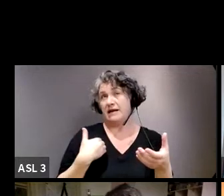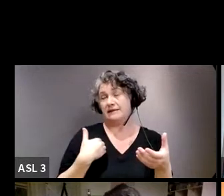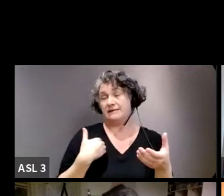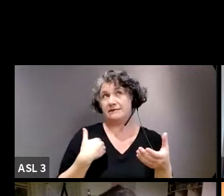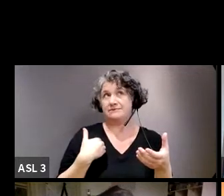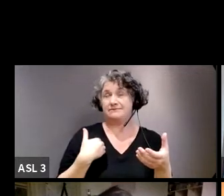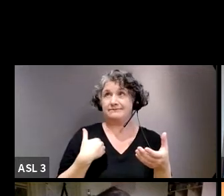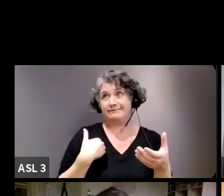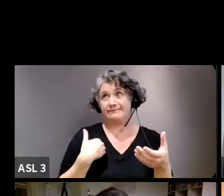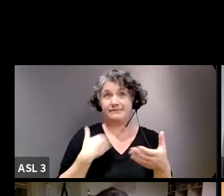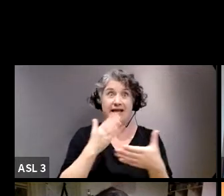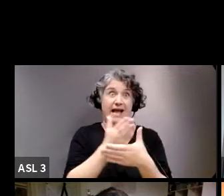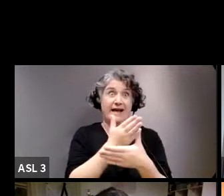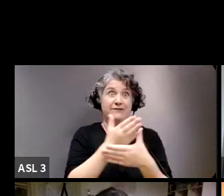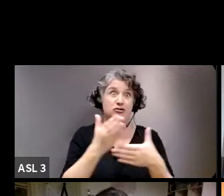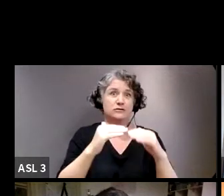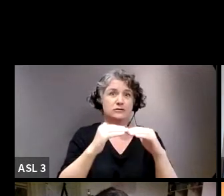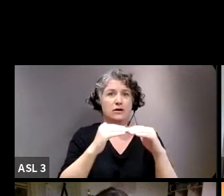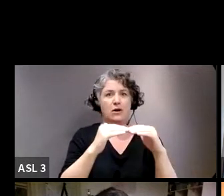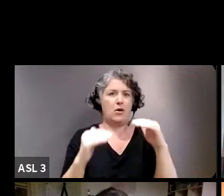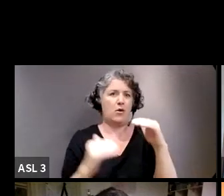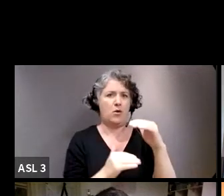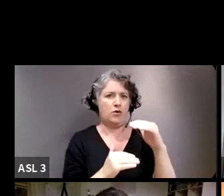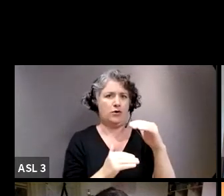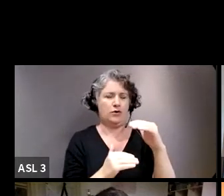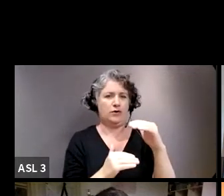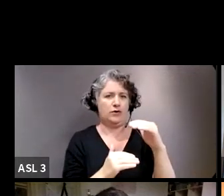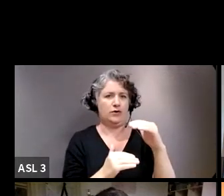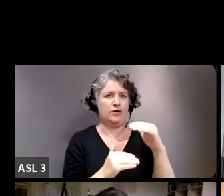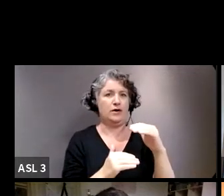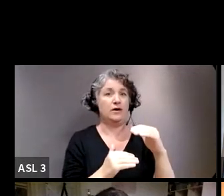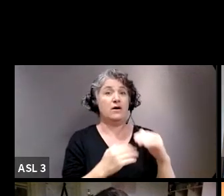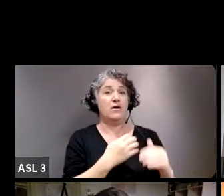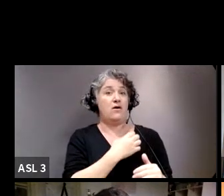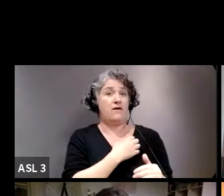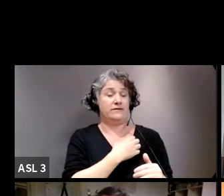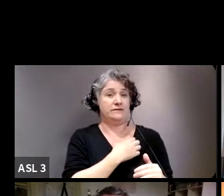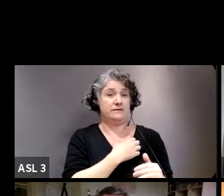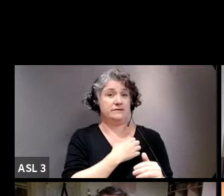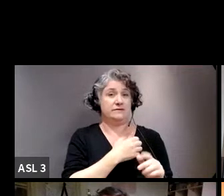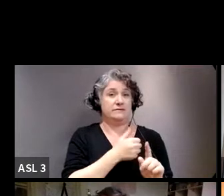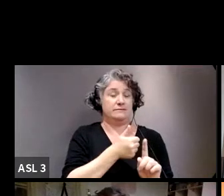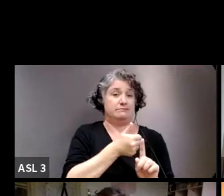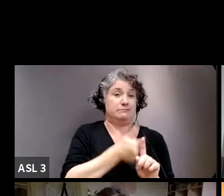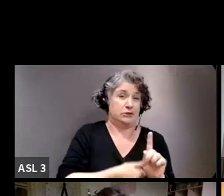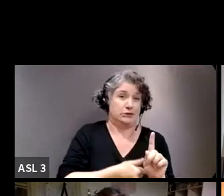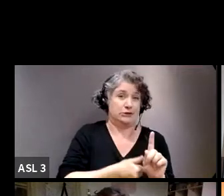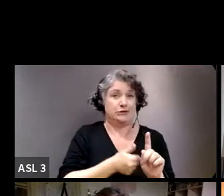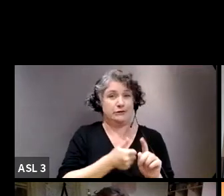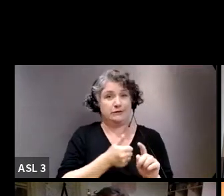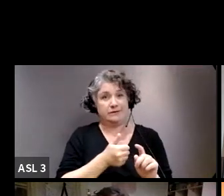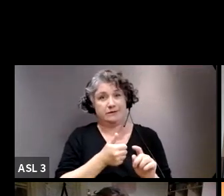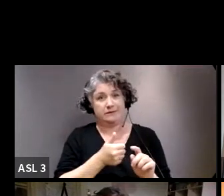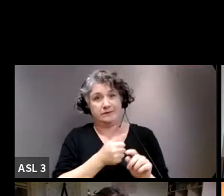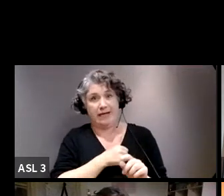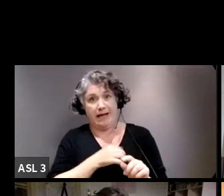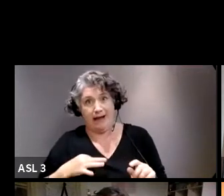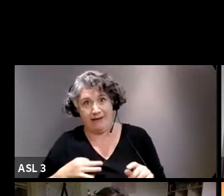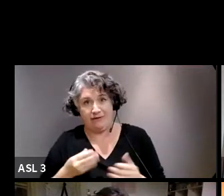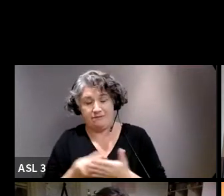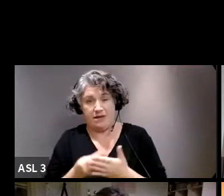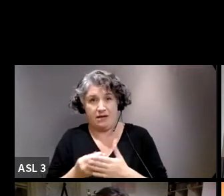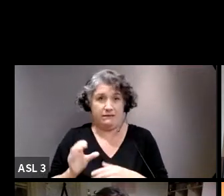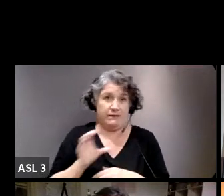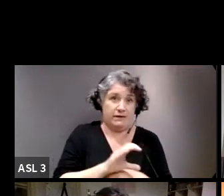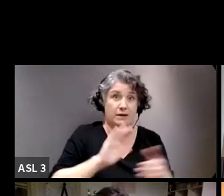average officers per capita than the rest of canada and i did some digging and wanted to